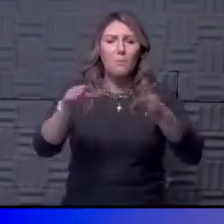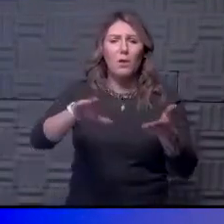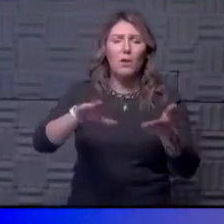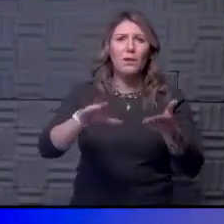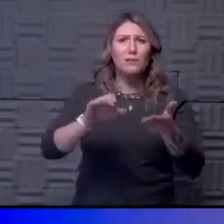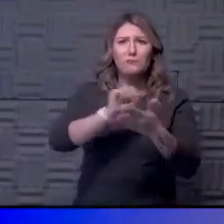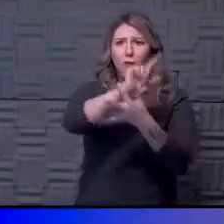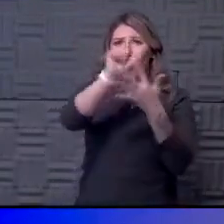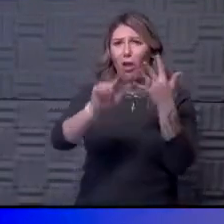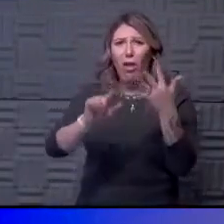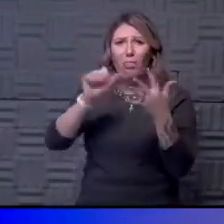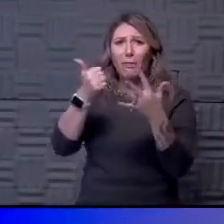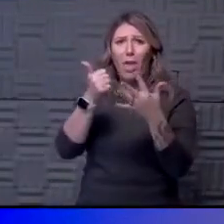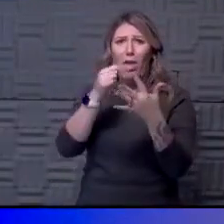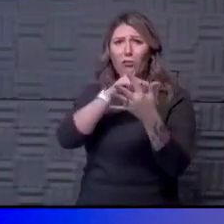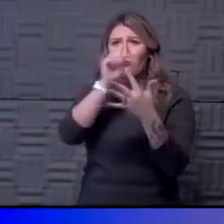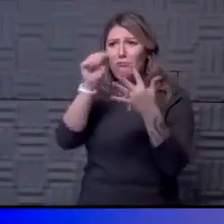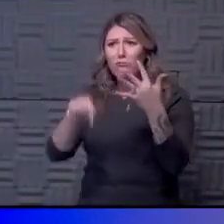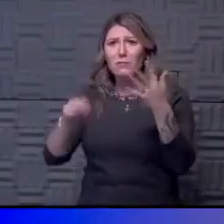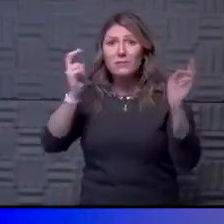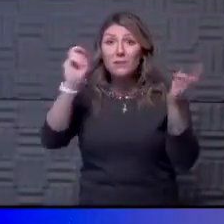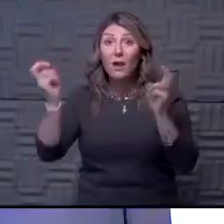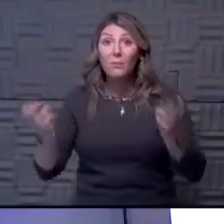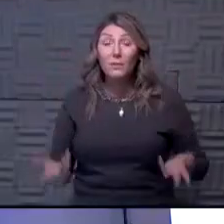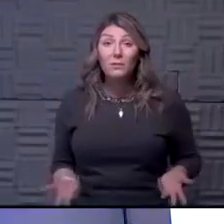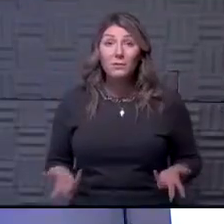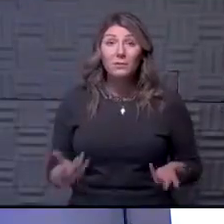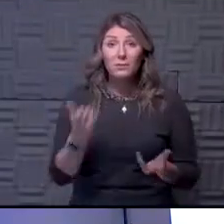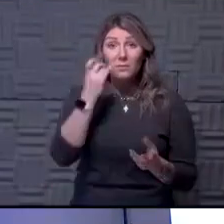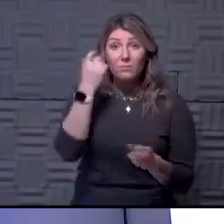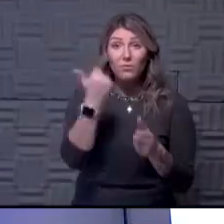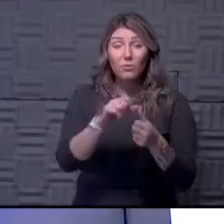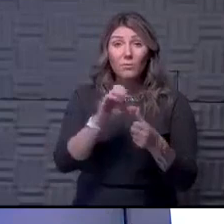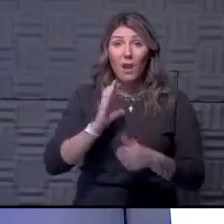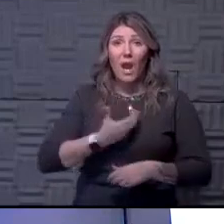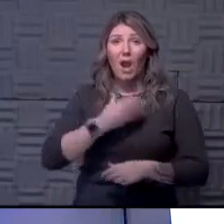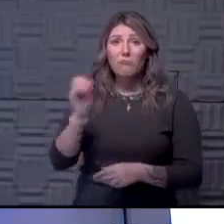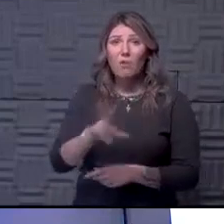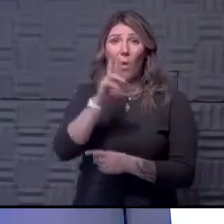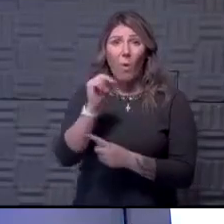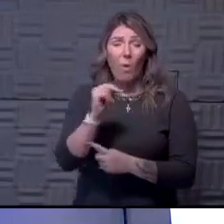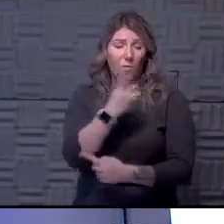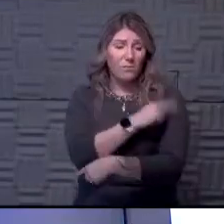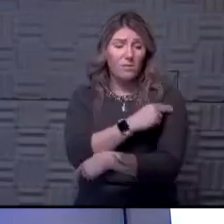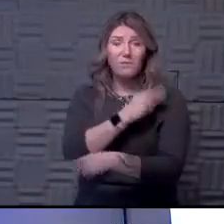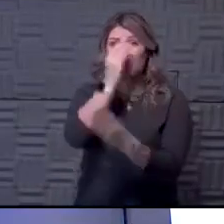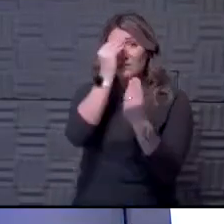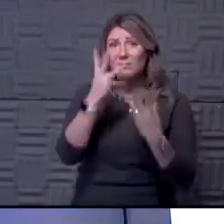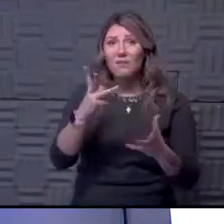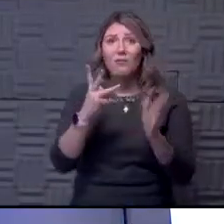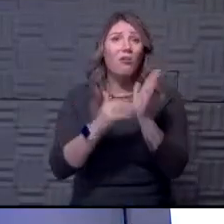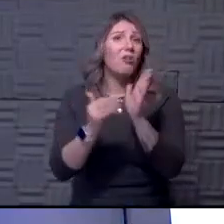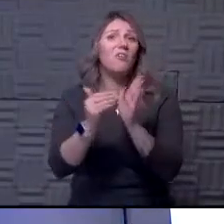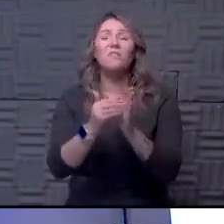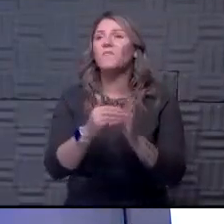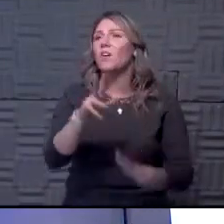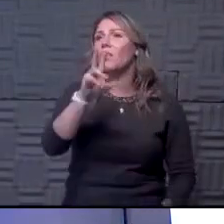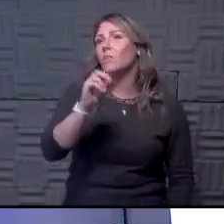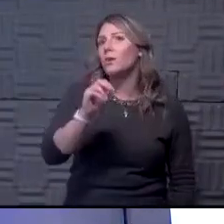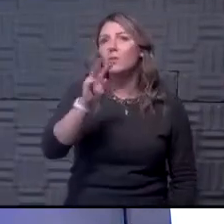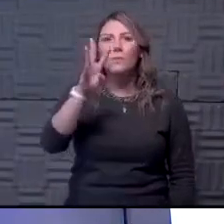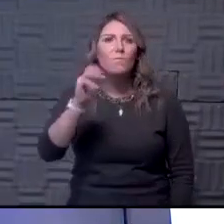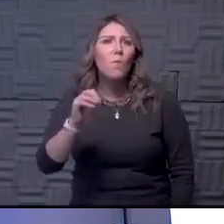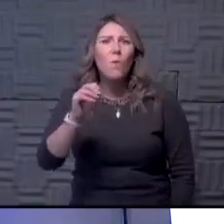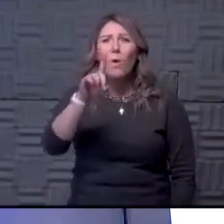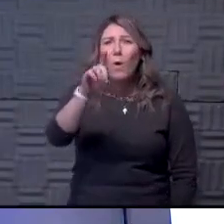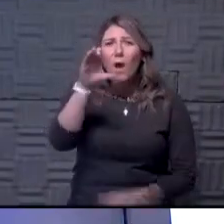those other topics as well. If you remember from our own hospitalization data, we would often have 30, 40,